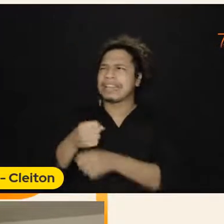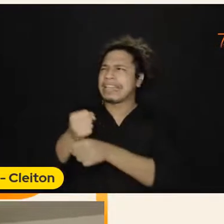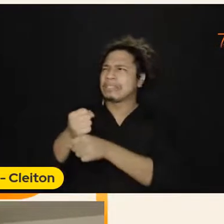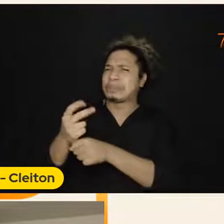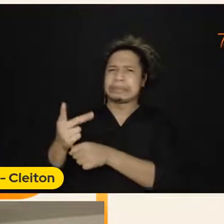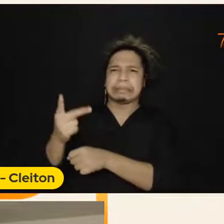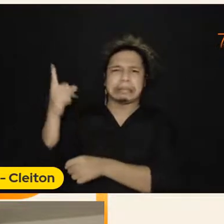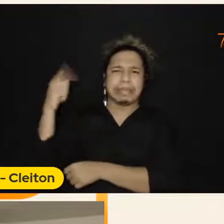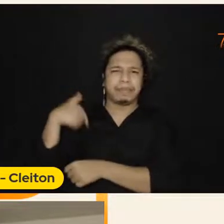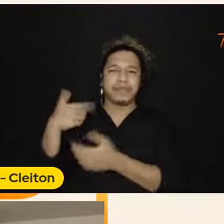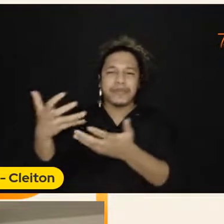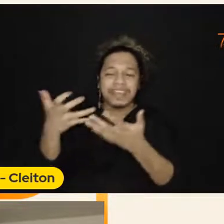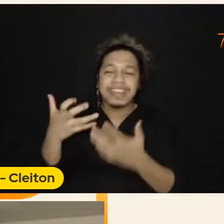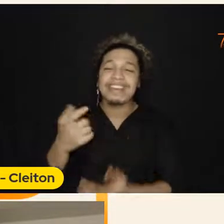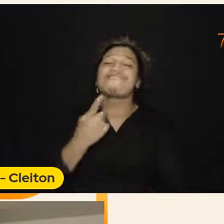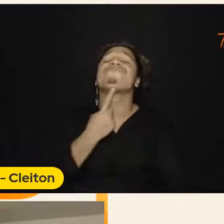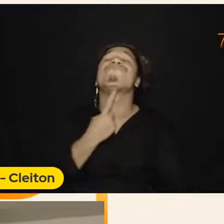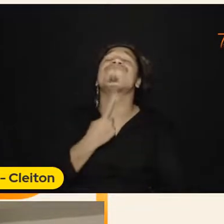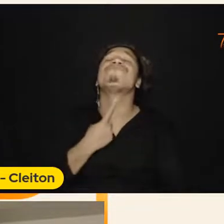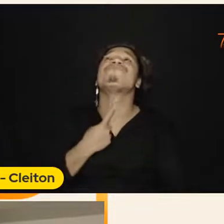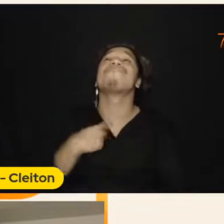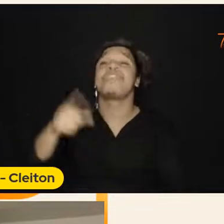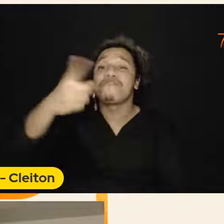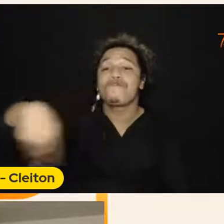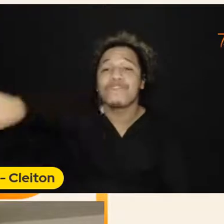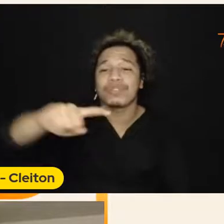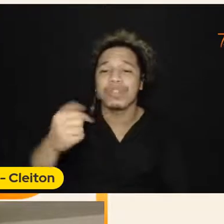I wanted to have conversations with you.